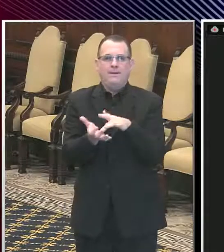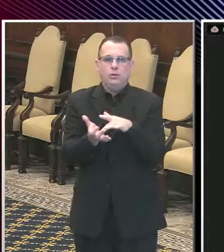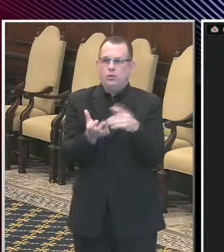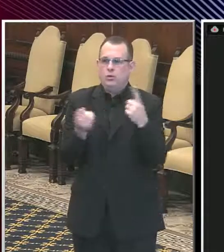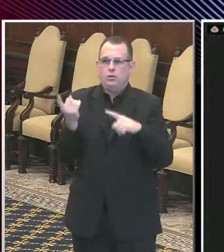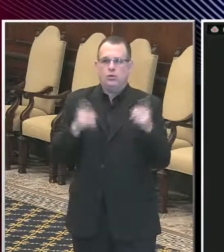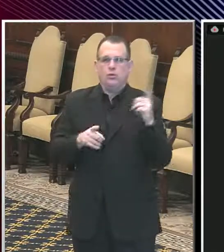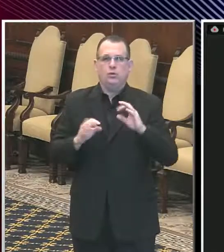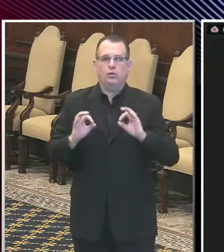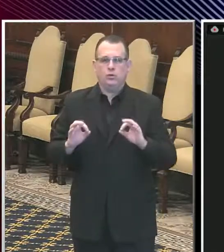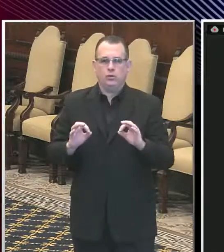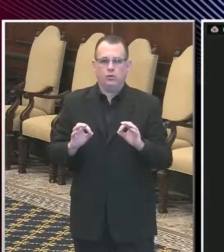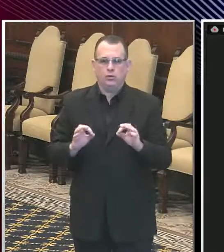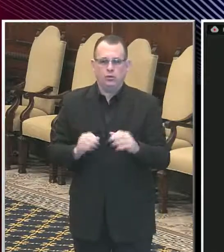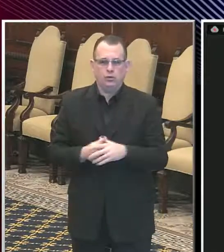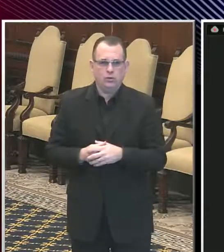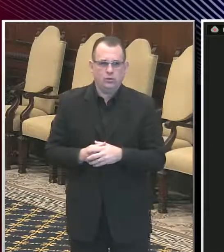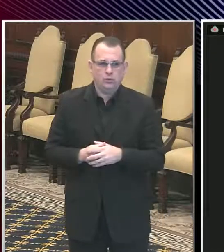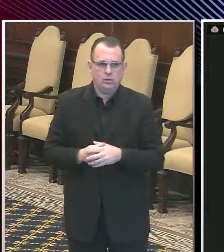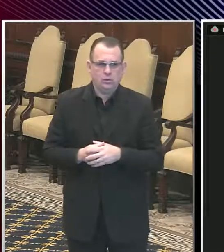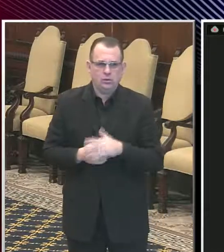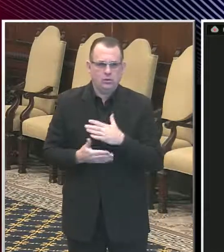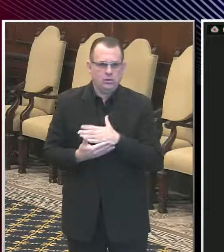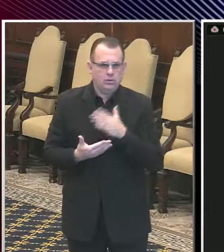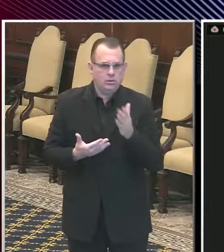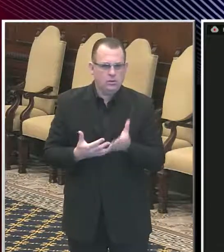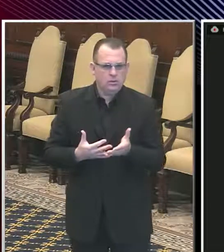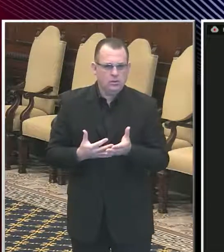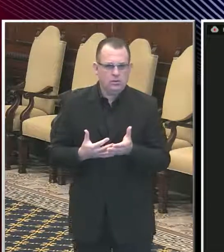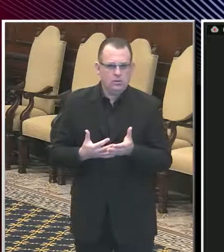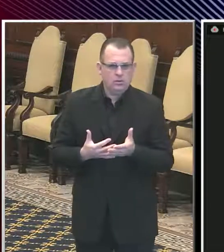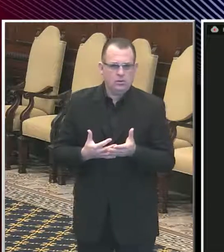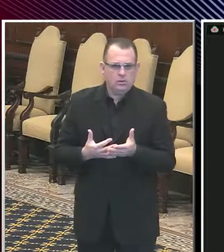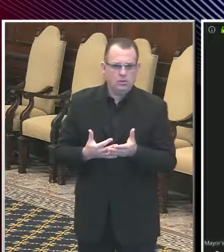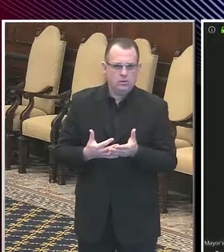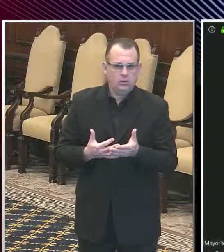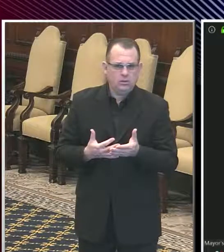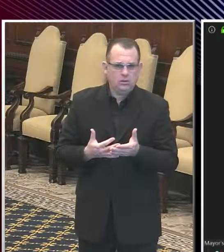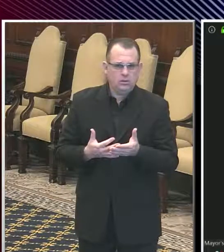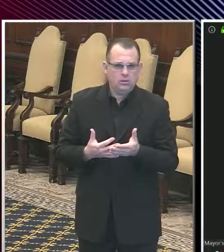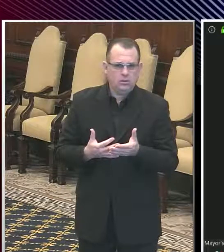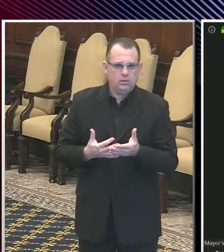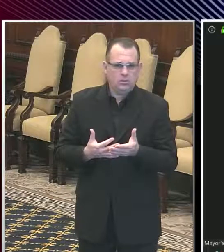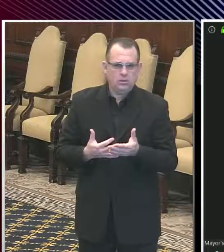Thank you, Jack. We're going to go to Kennedy Rose of the Philadelphia Business Journal.